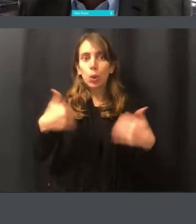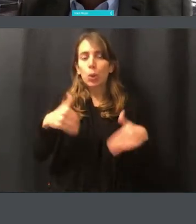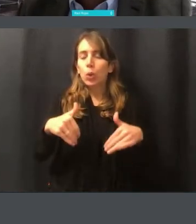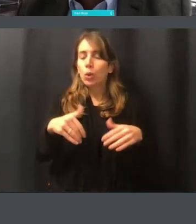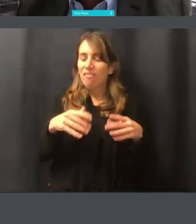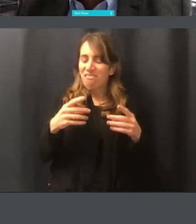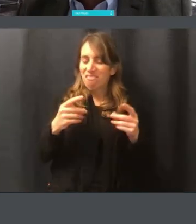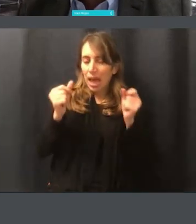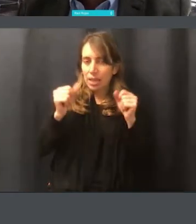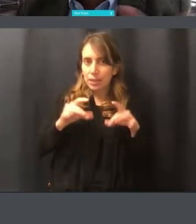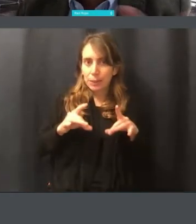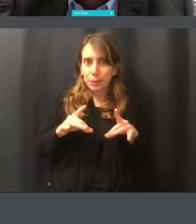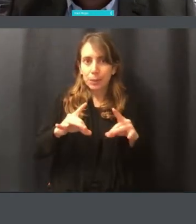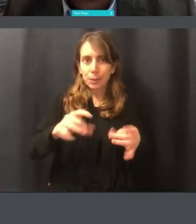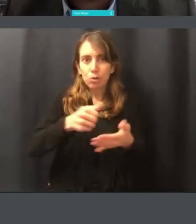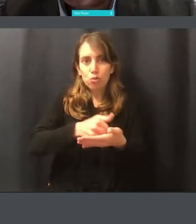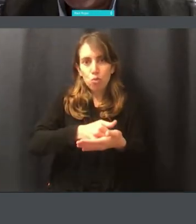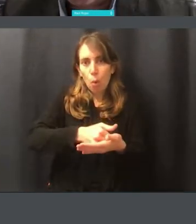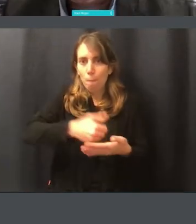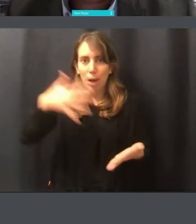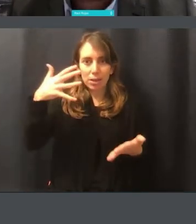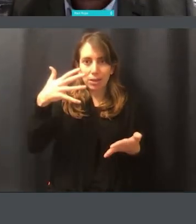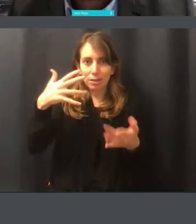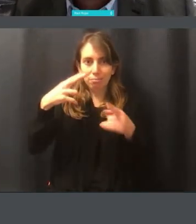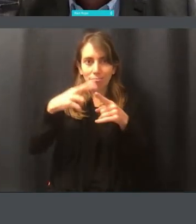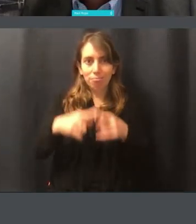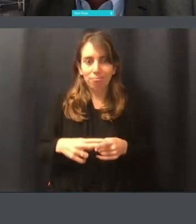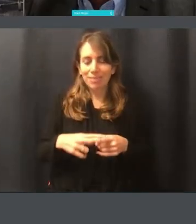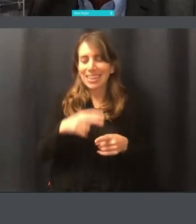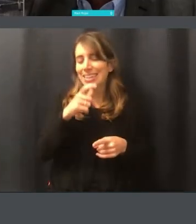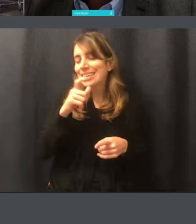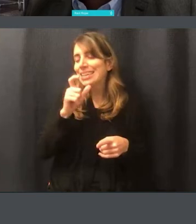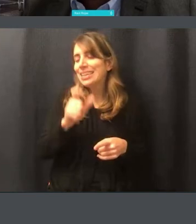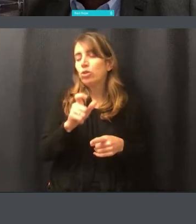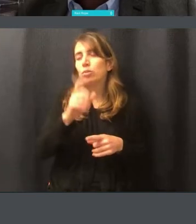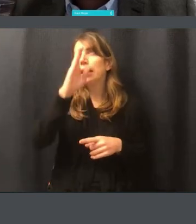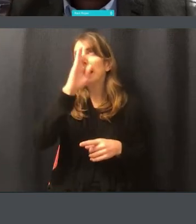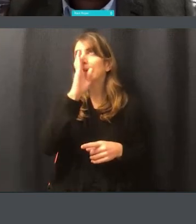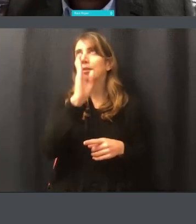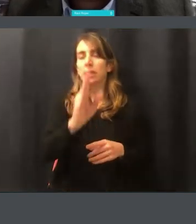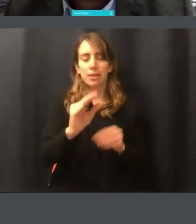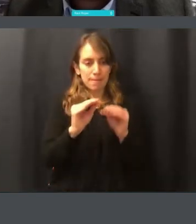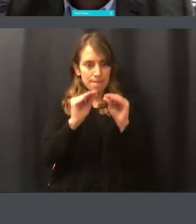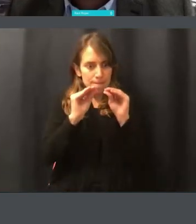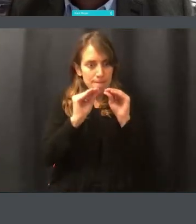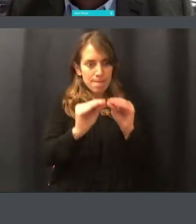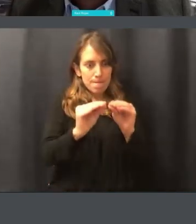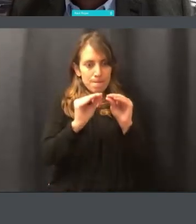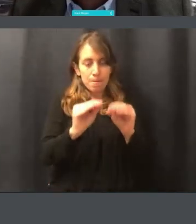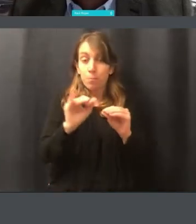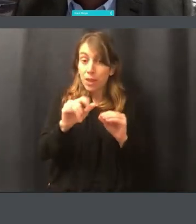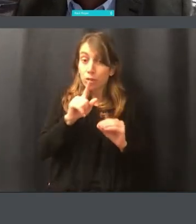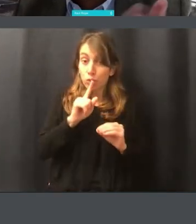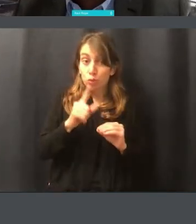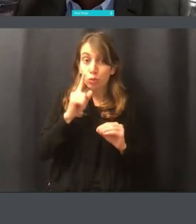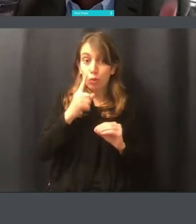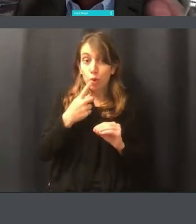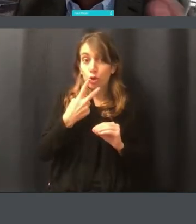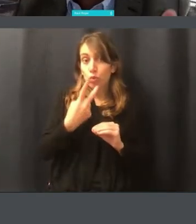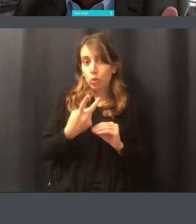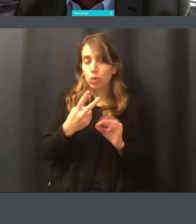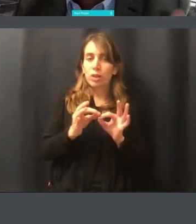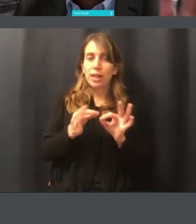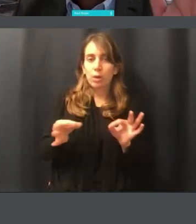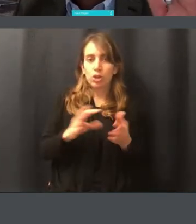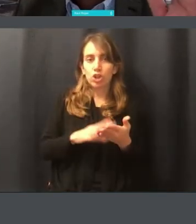fast, that it doesn't have to be explicitly taught. And all of that's true for dual language learners, but there's some